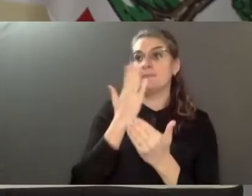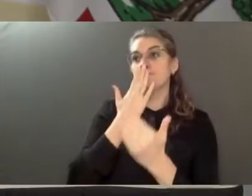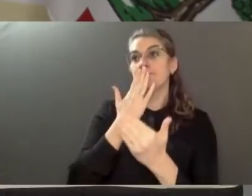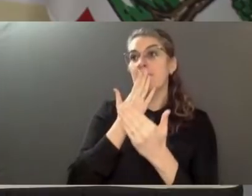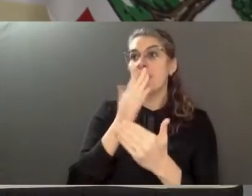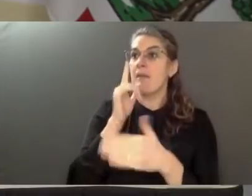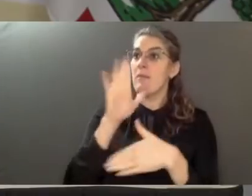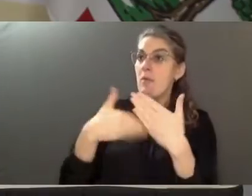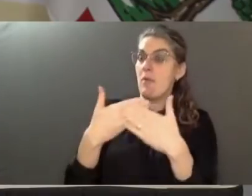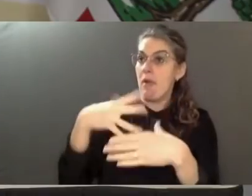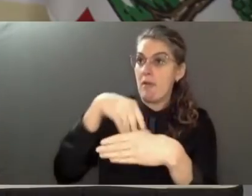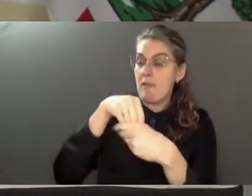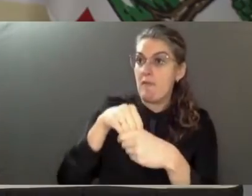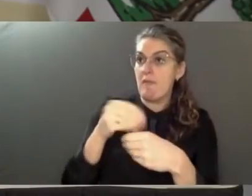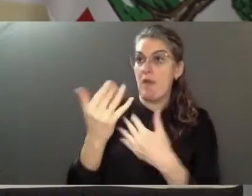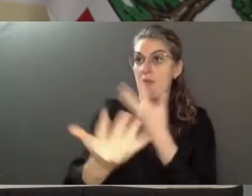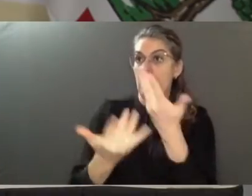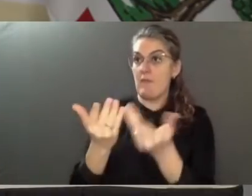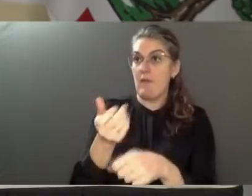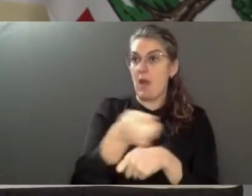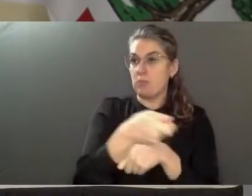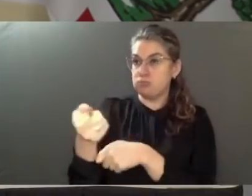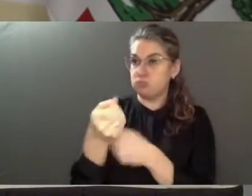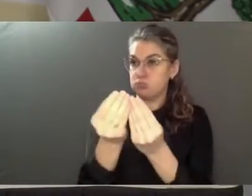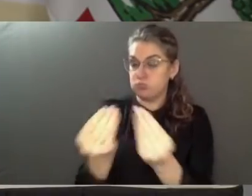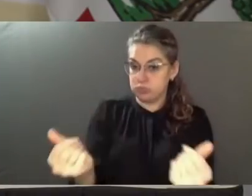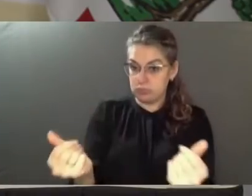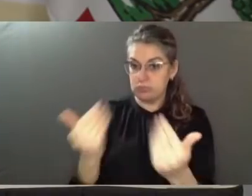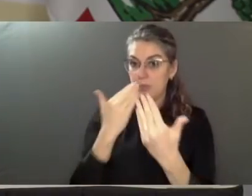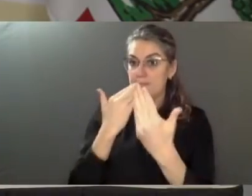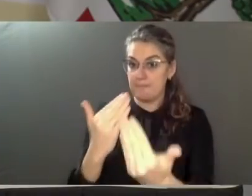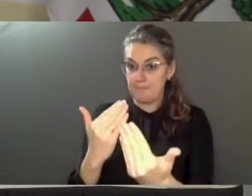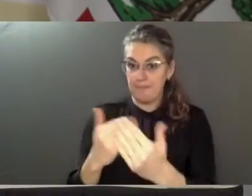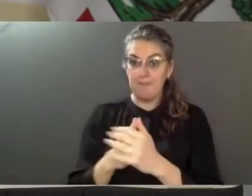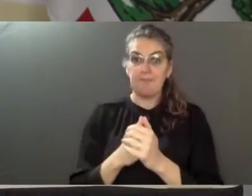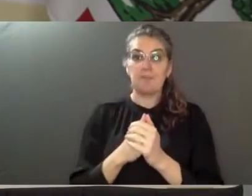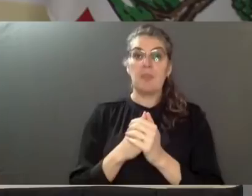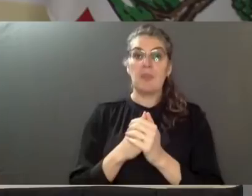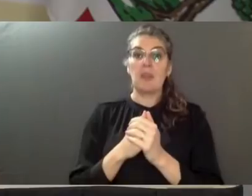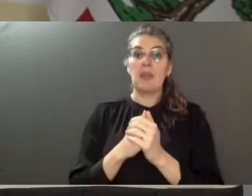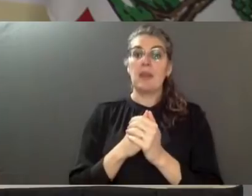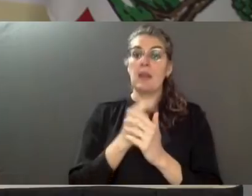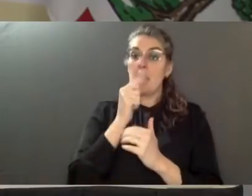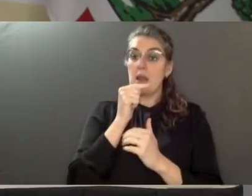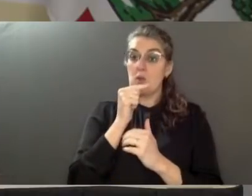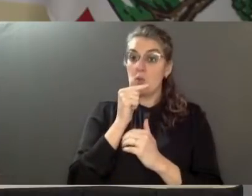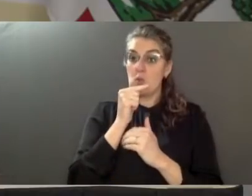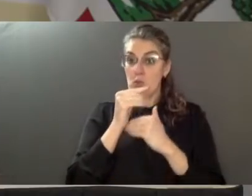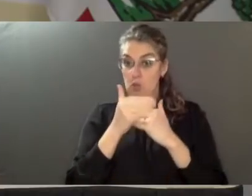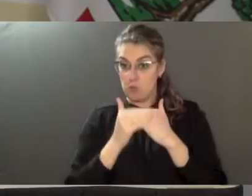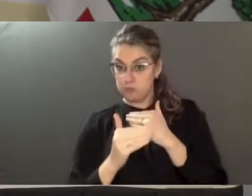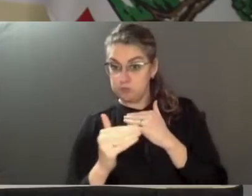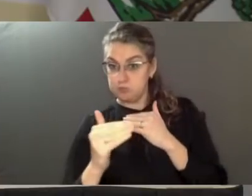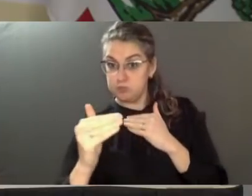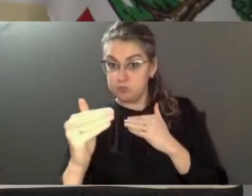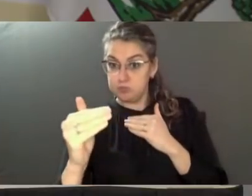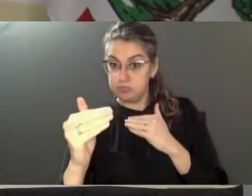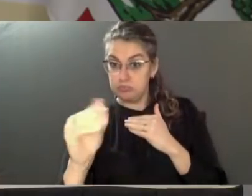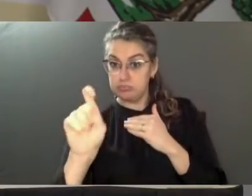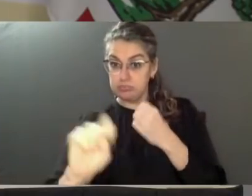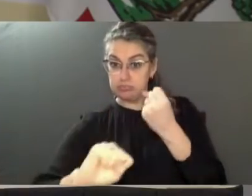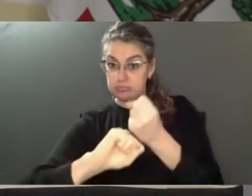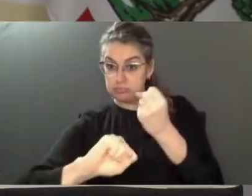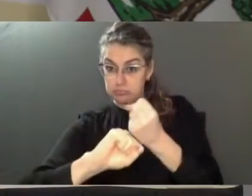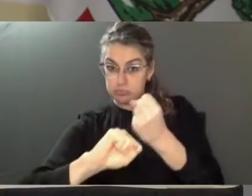efforts, and as well to offer all of the support necessary in the days ahead to assist the residents, their families,